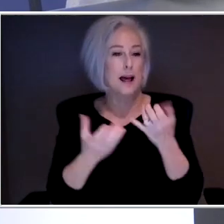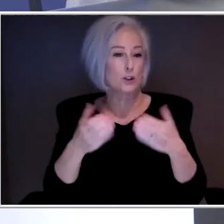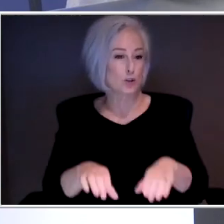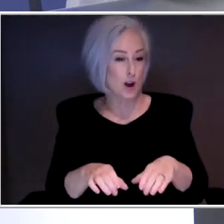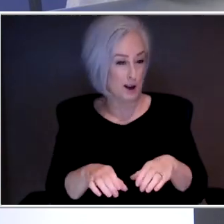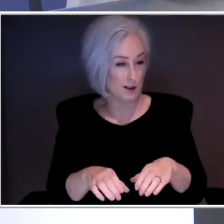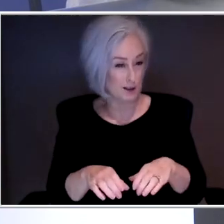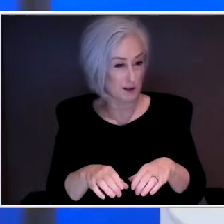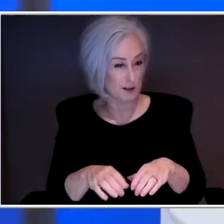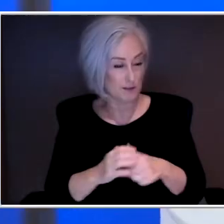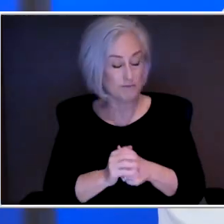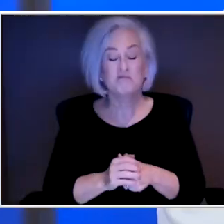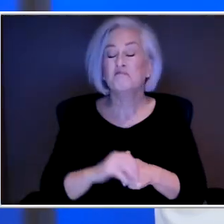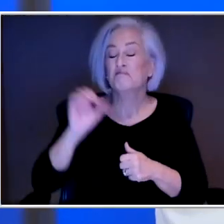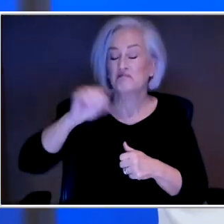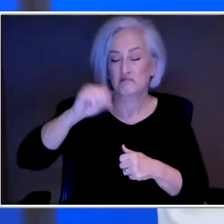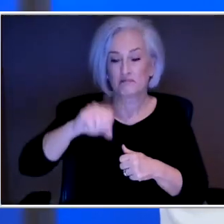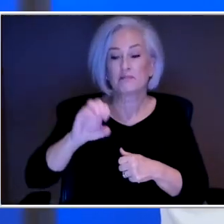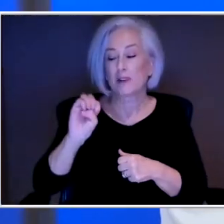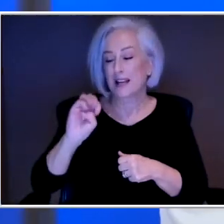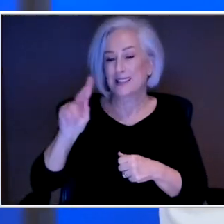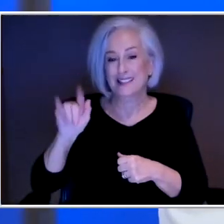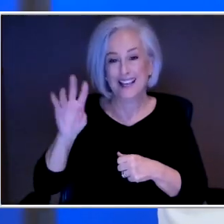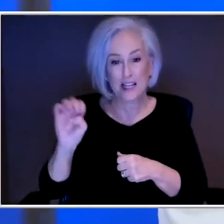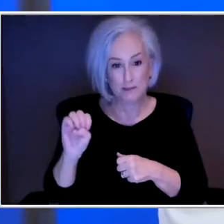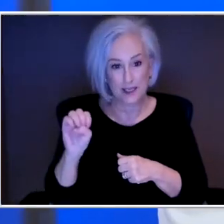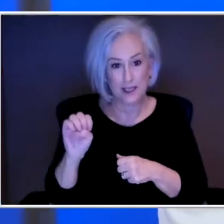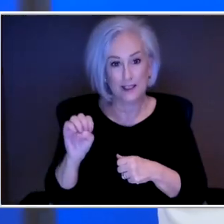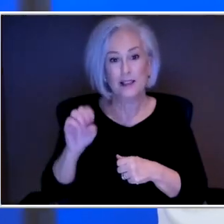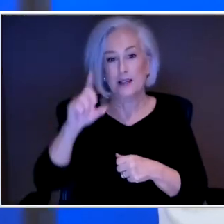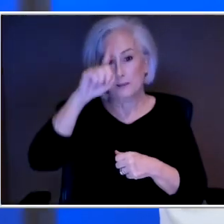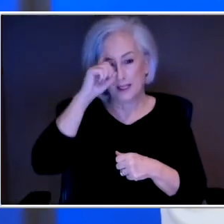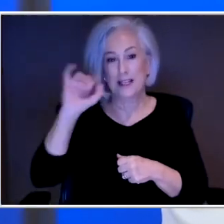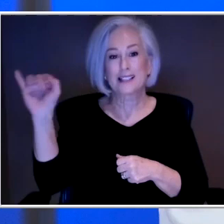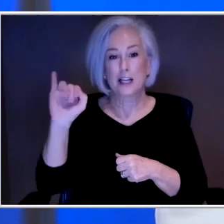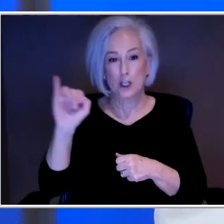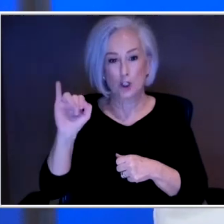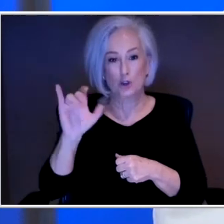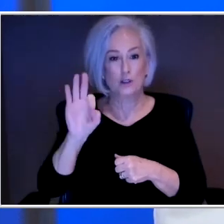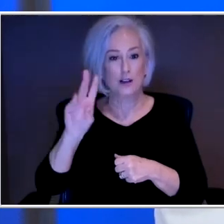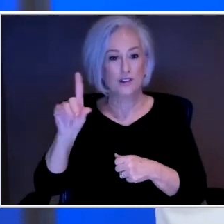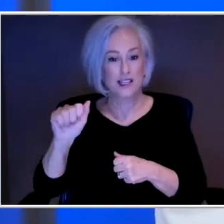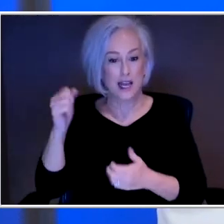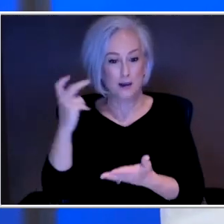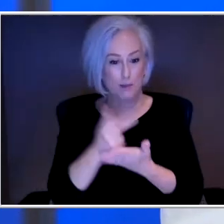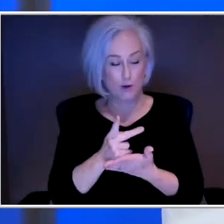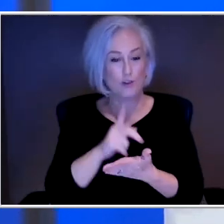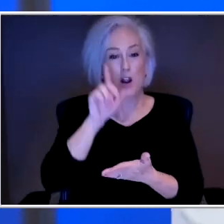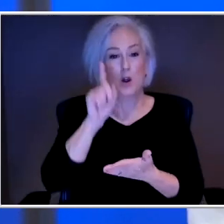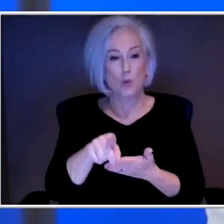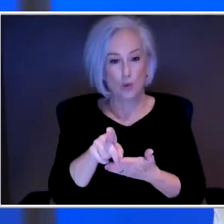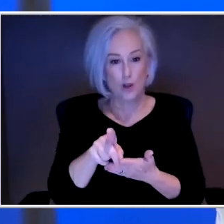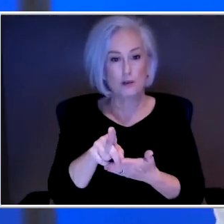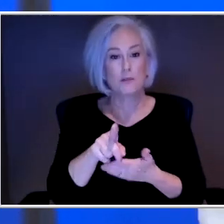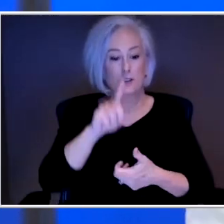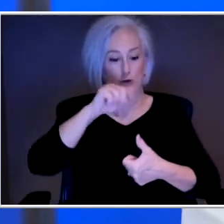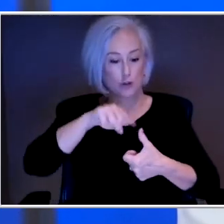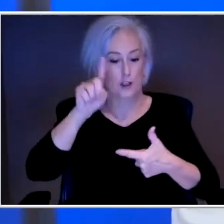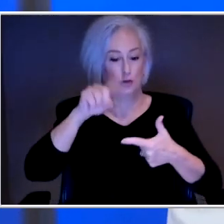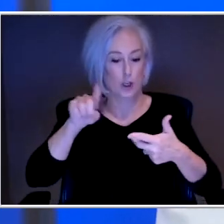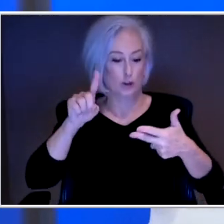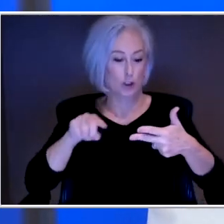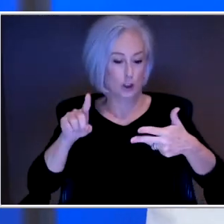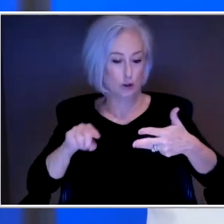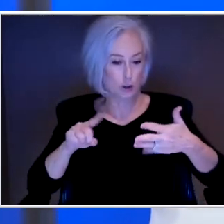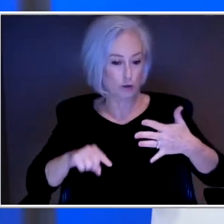Mary? Yeah, so S-ketamine, because it is insurance and FDA approved, we have to go through like a checkbox of saying, hey, you failed this treatment, you